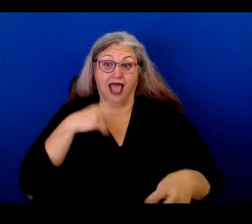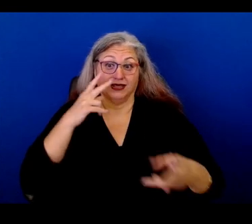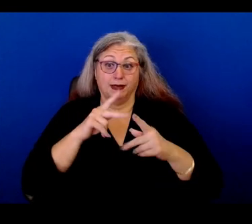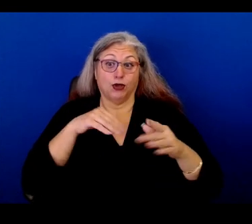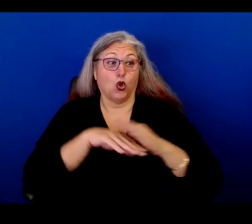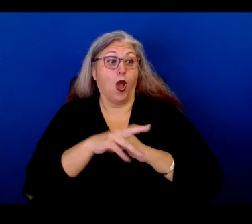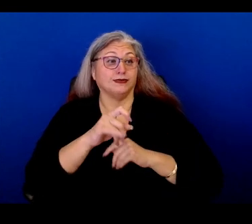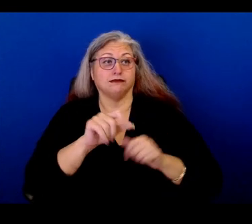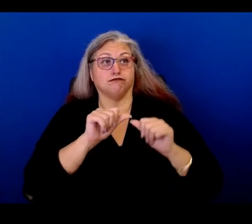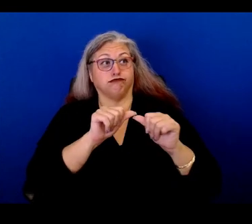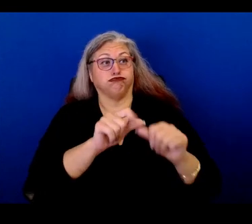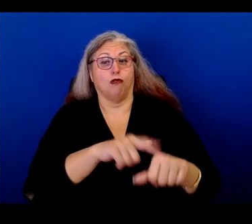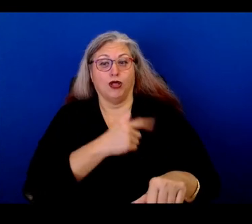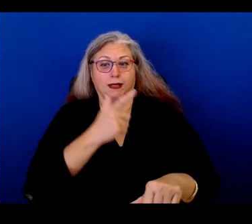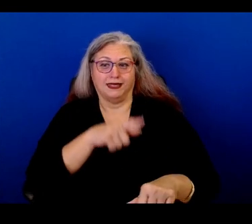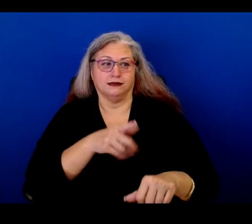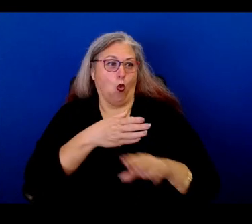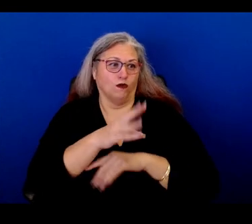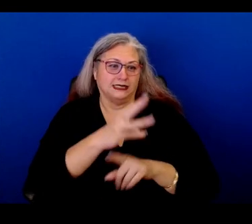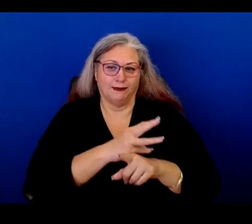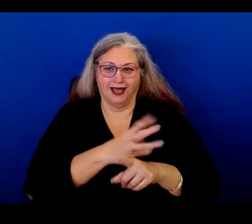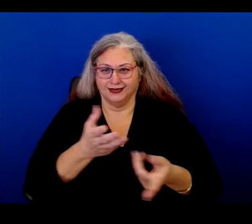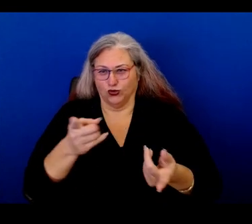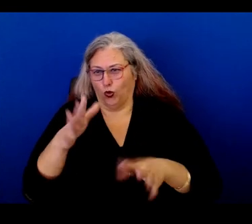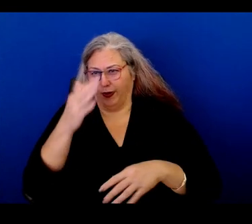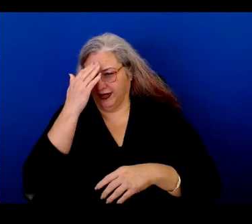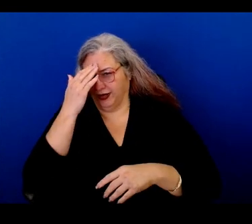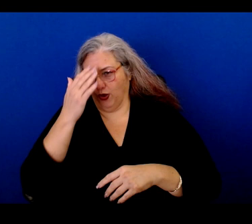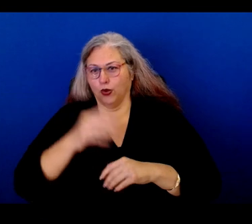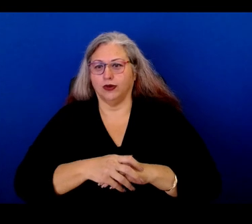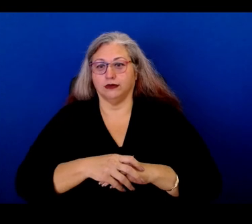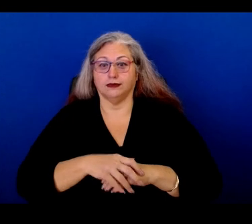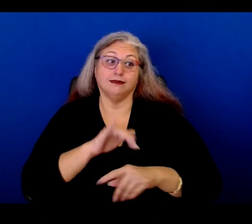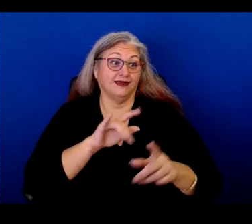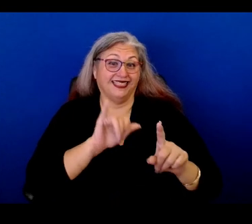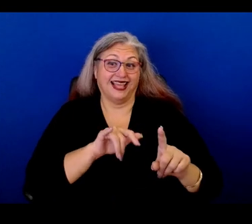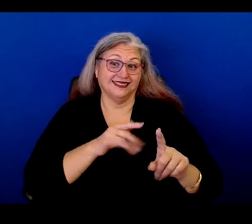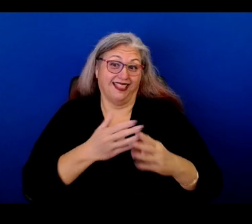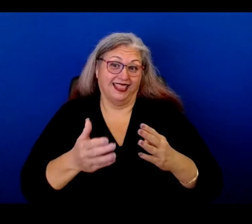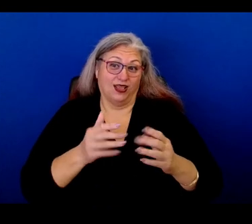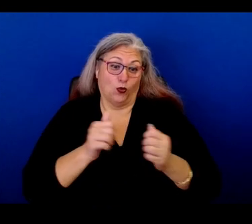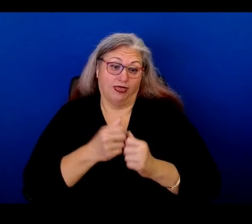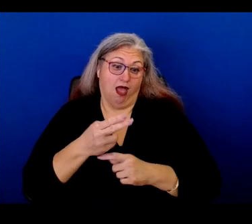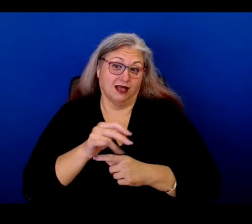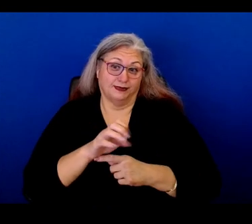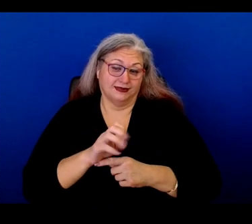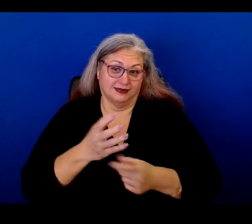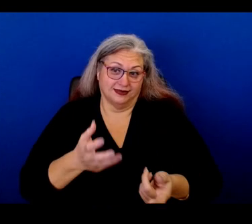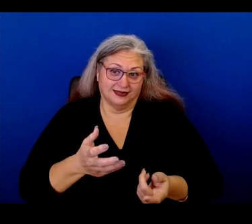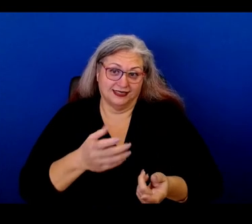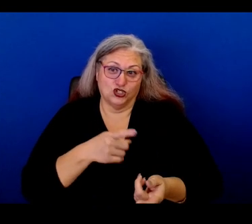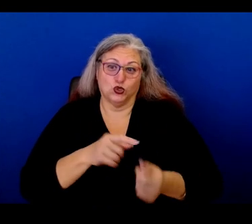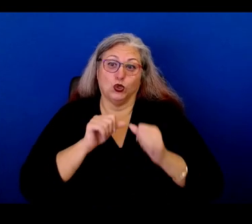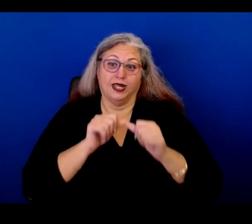up in hospice a lot longer because it wasn't 6 months, right? You know that too. That's the way of hospice. It's like, yeah.